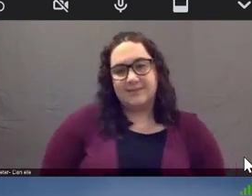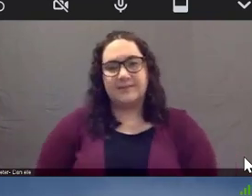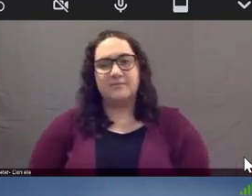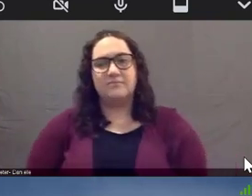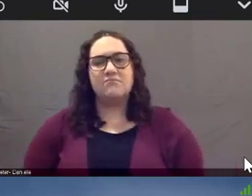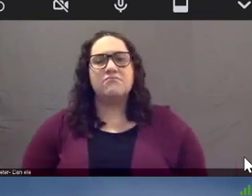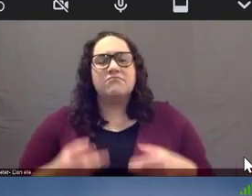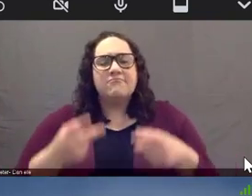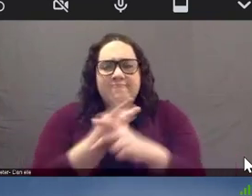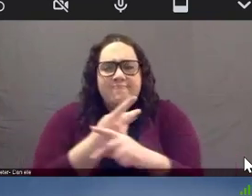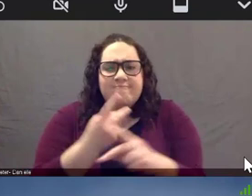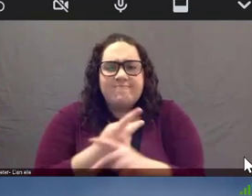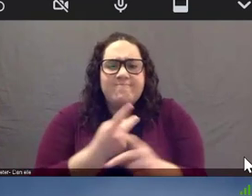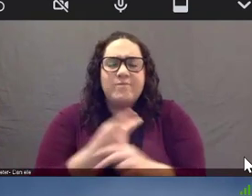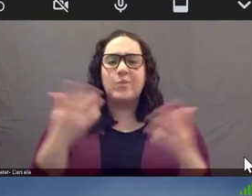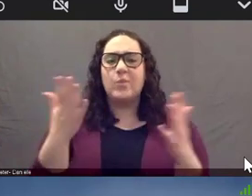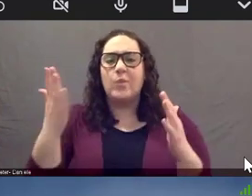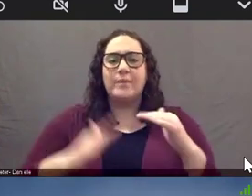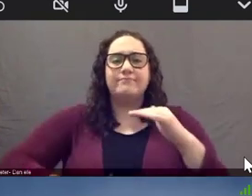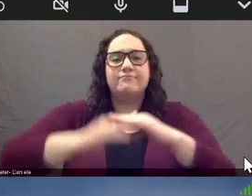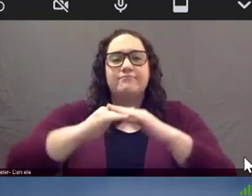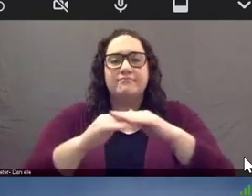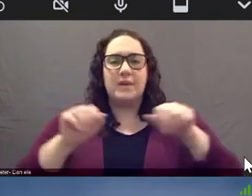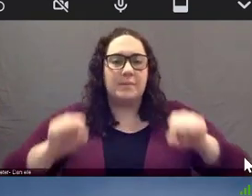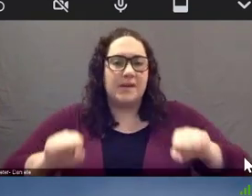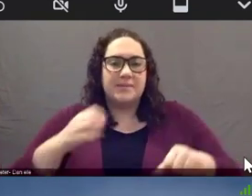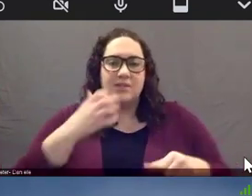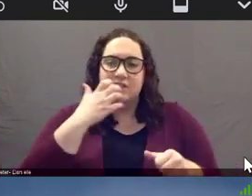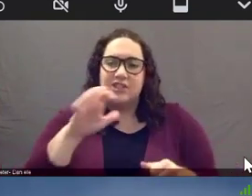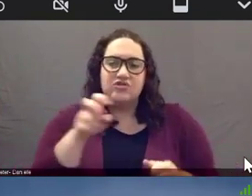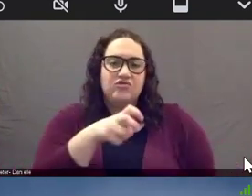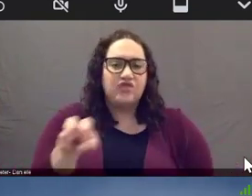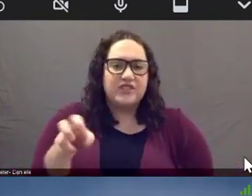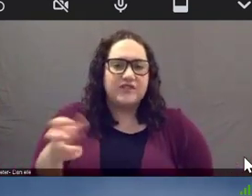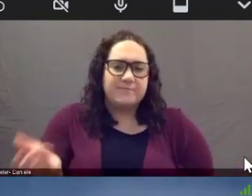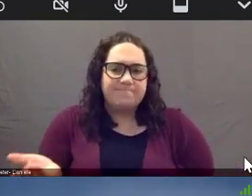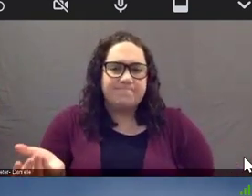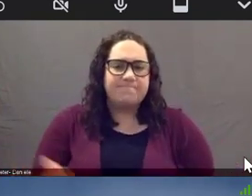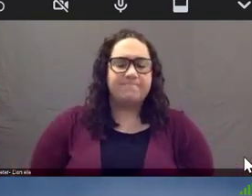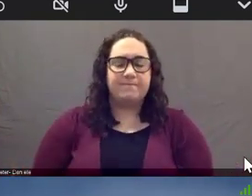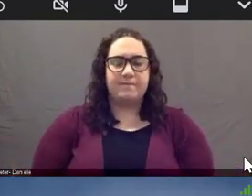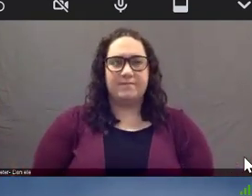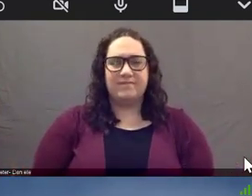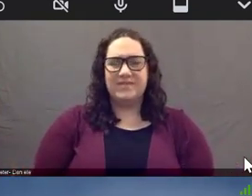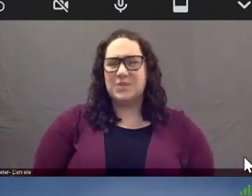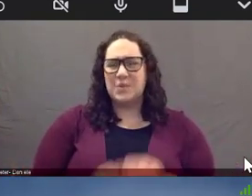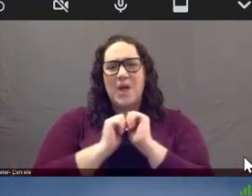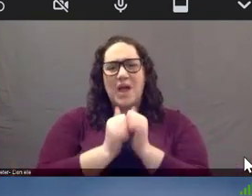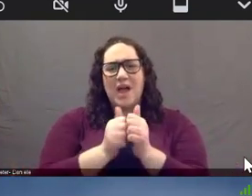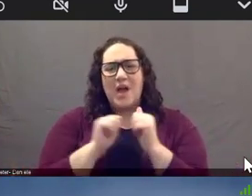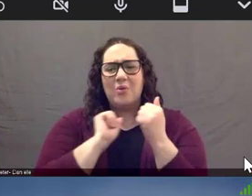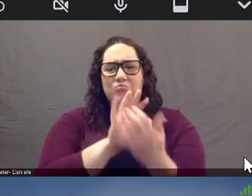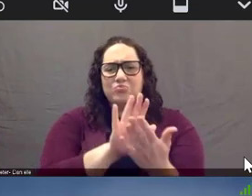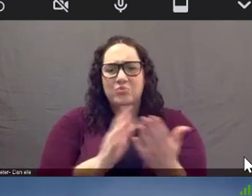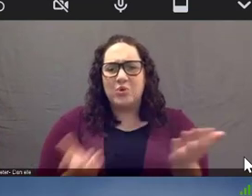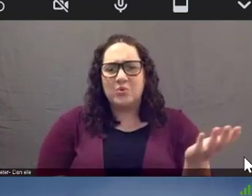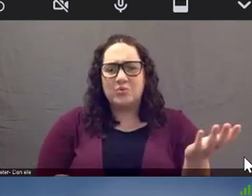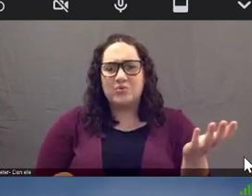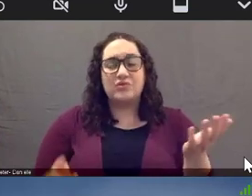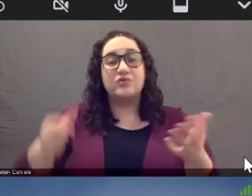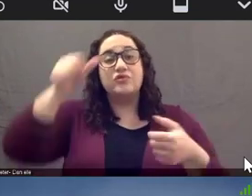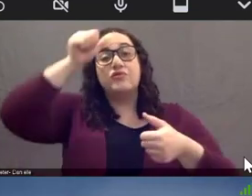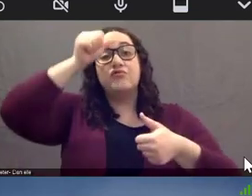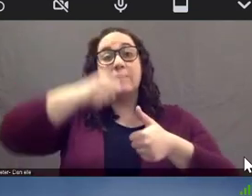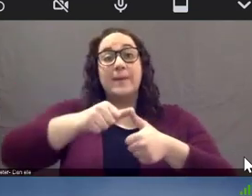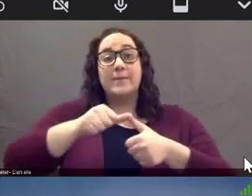transfer possible in this heat exchanger? So to answer this question, we have to remember that our definition of maximum